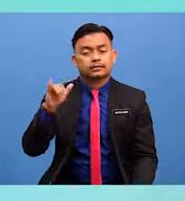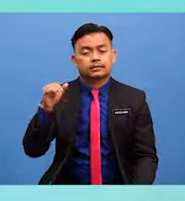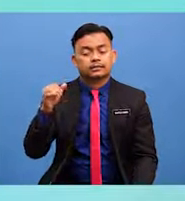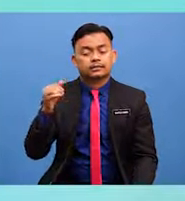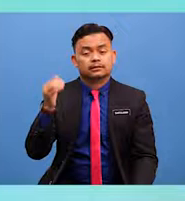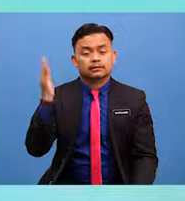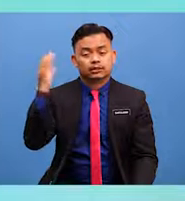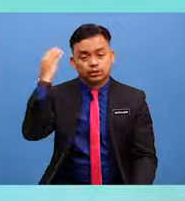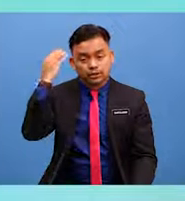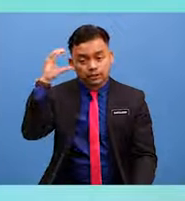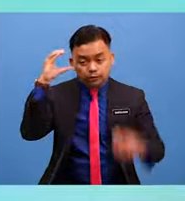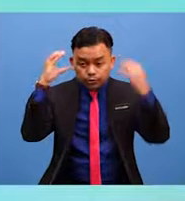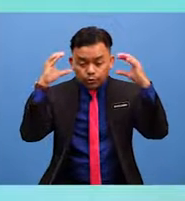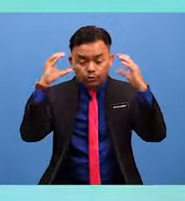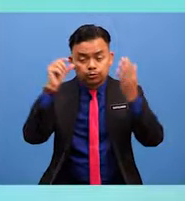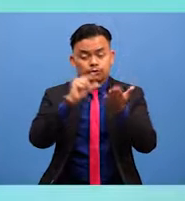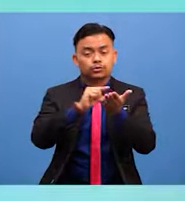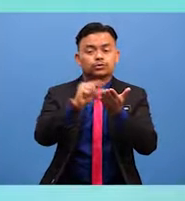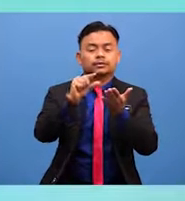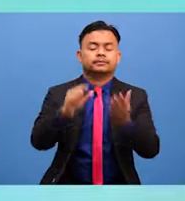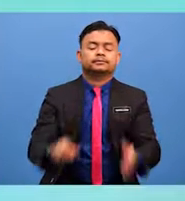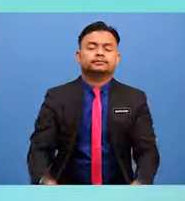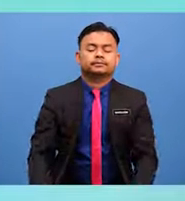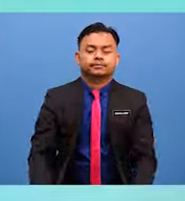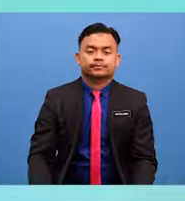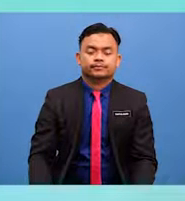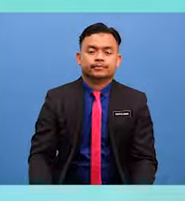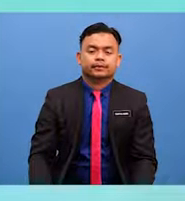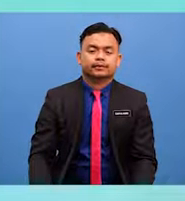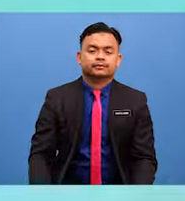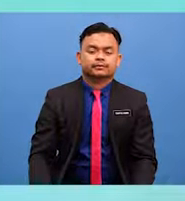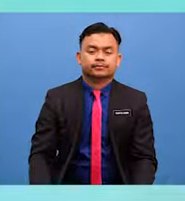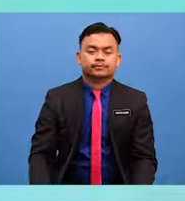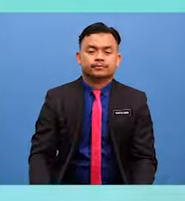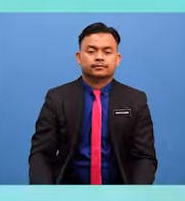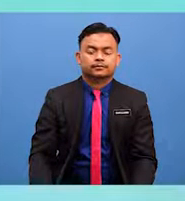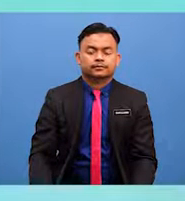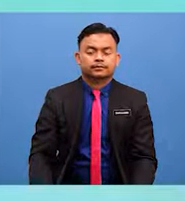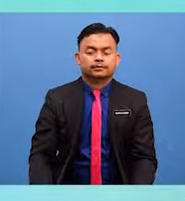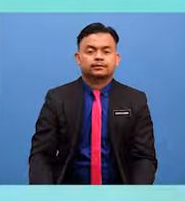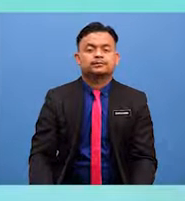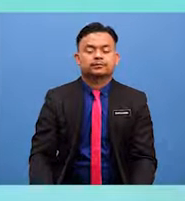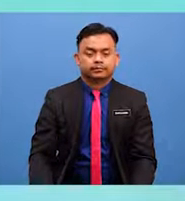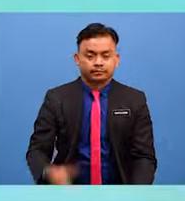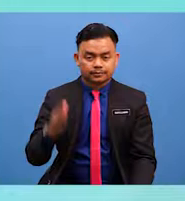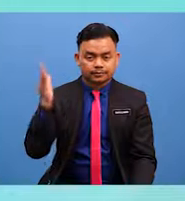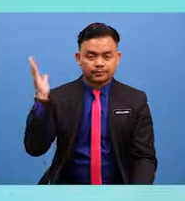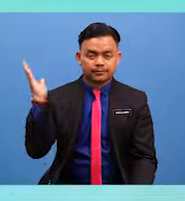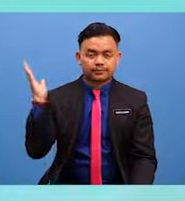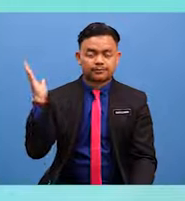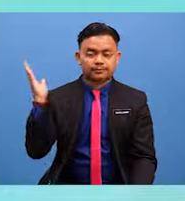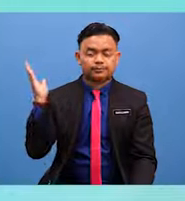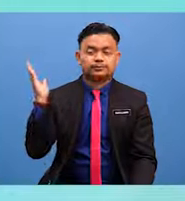Since the writer is writing about the advancements in technology in the present